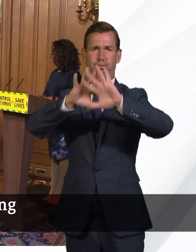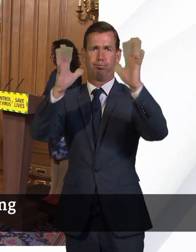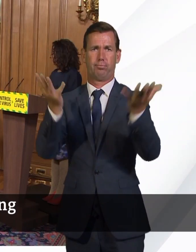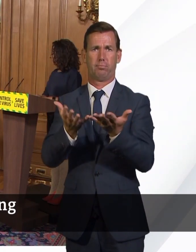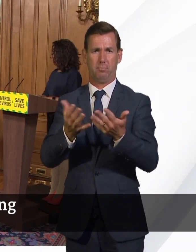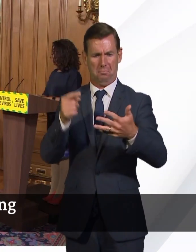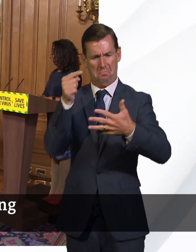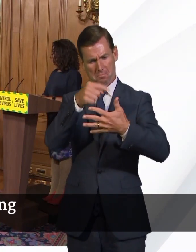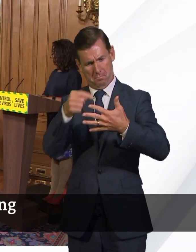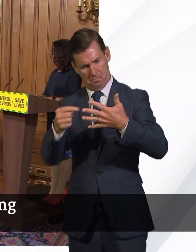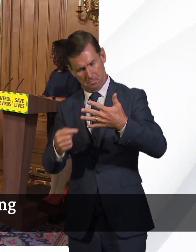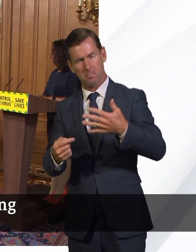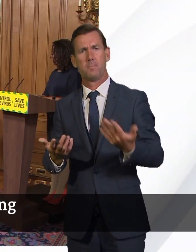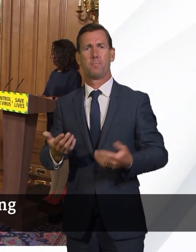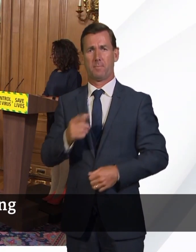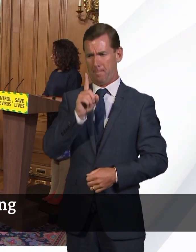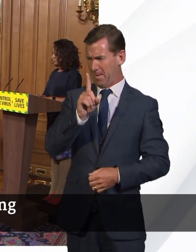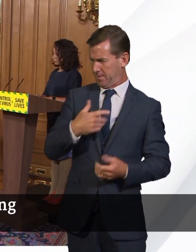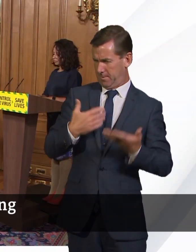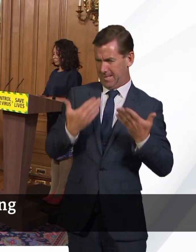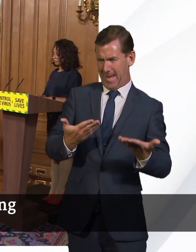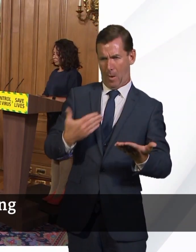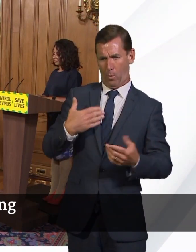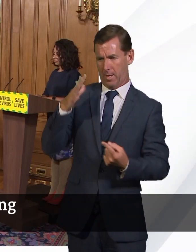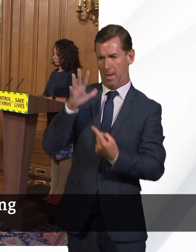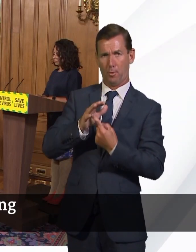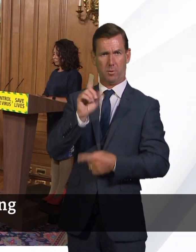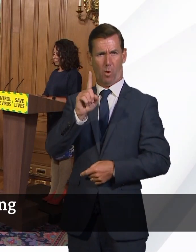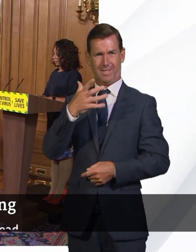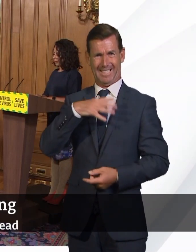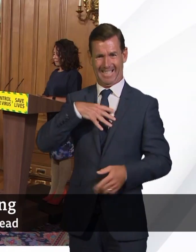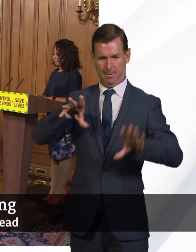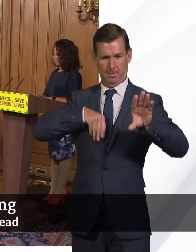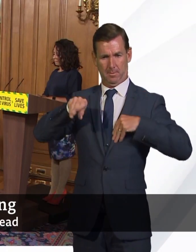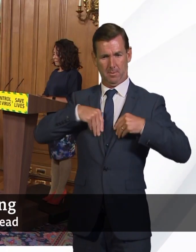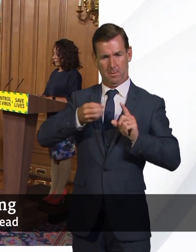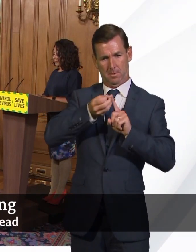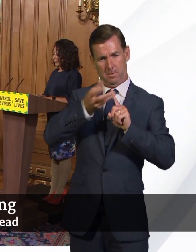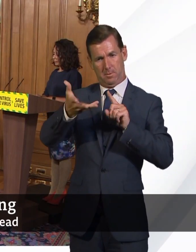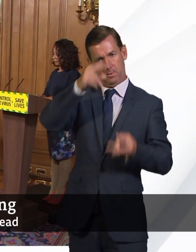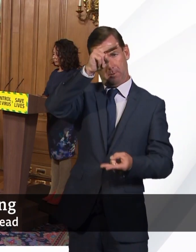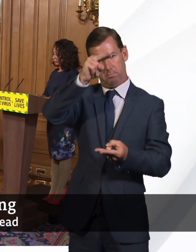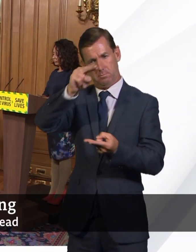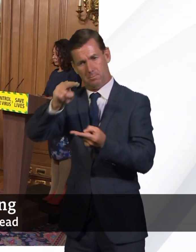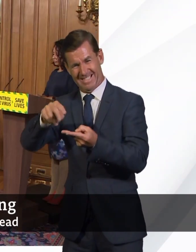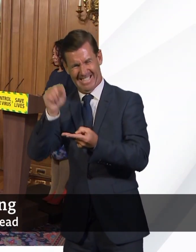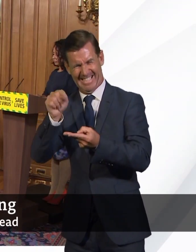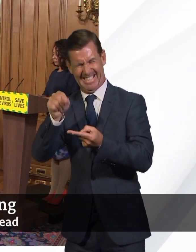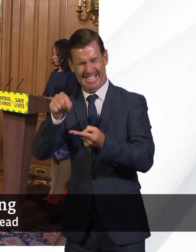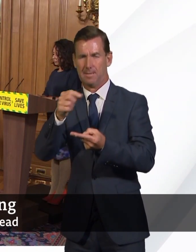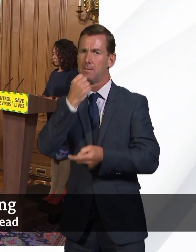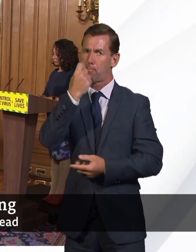ongoing, but clearly the immediate effort is to reduce the number of cases that we have and to ensure that we dampen down